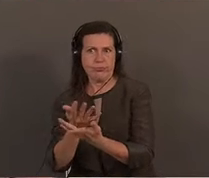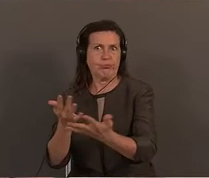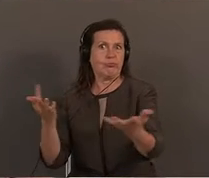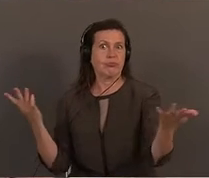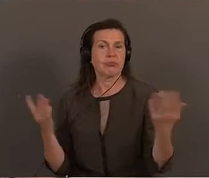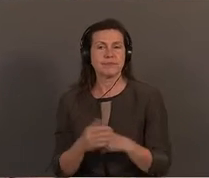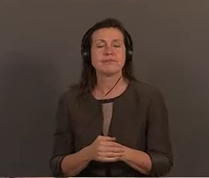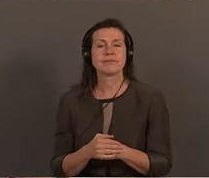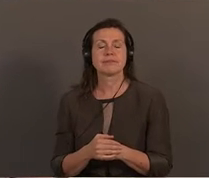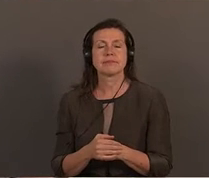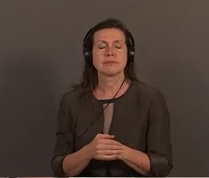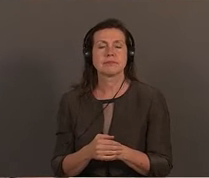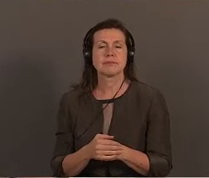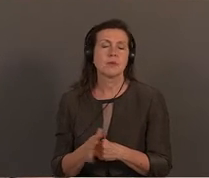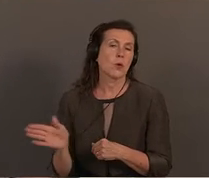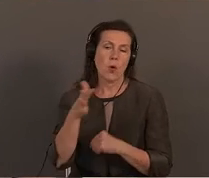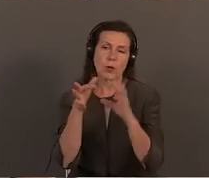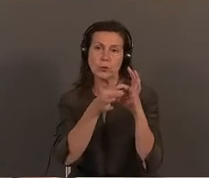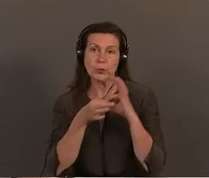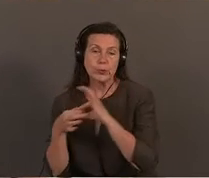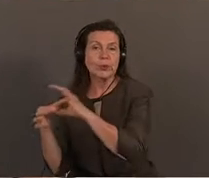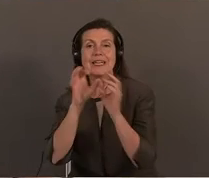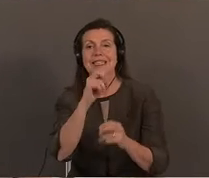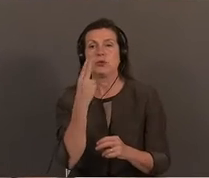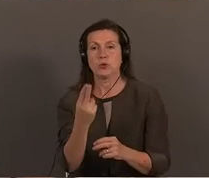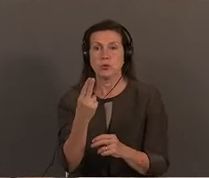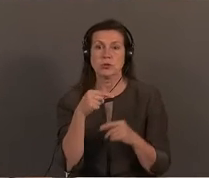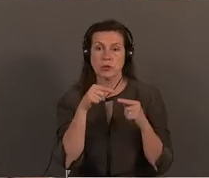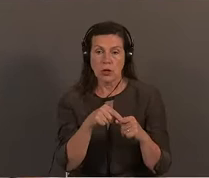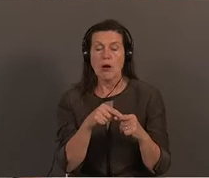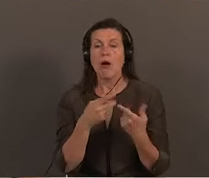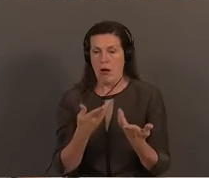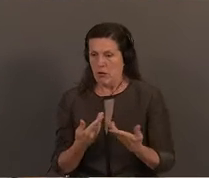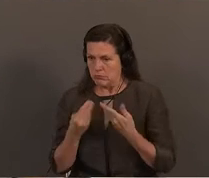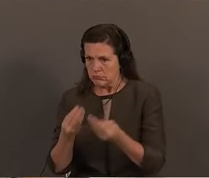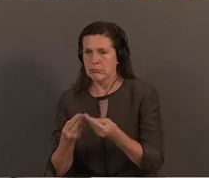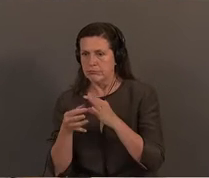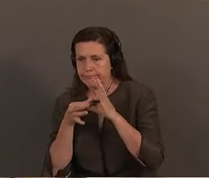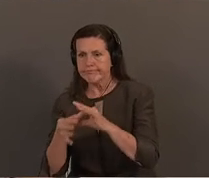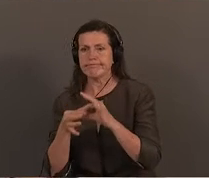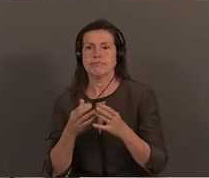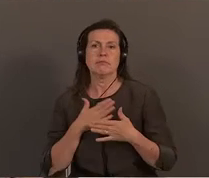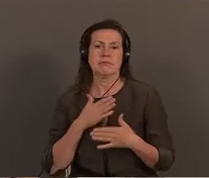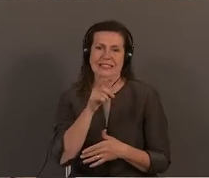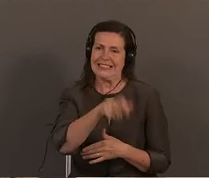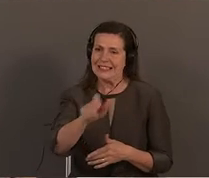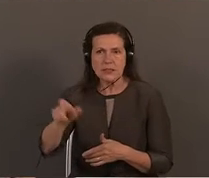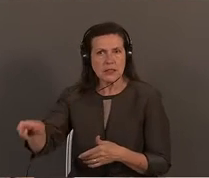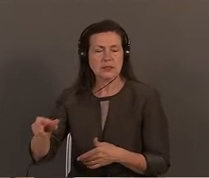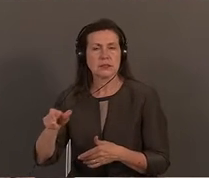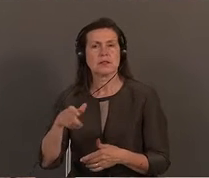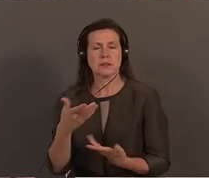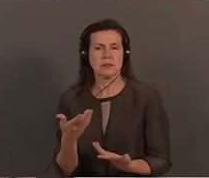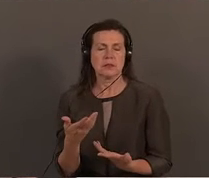The whole European Union is useful for EU consumers, for our citizens, but